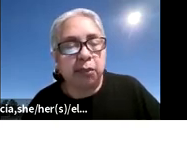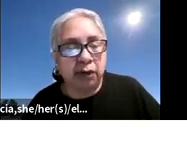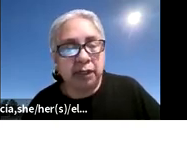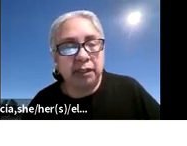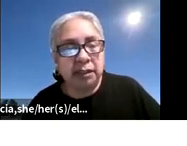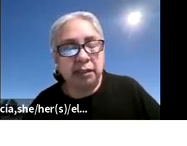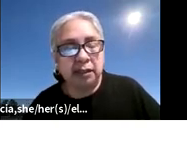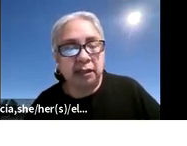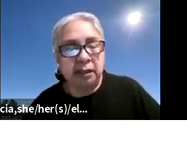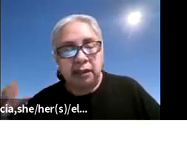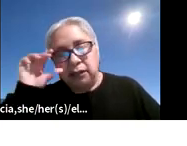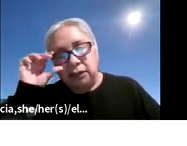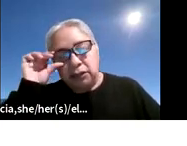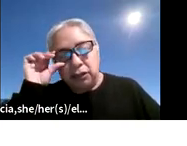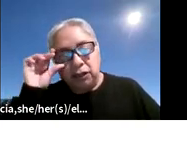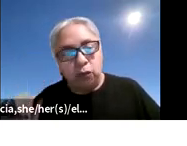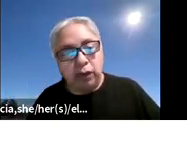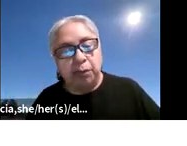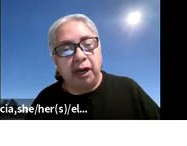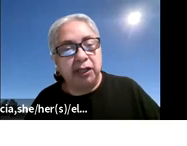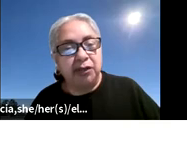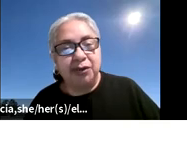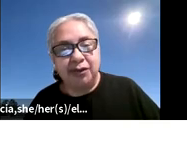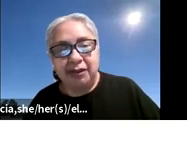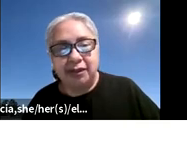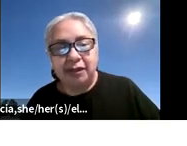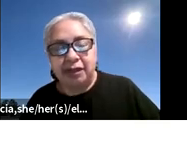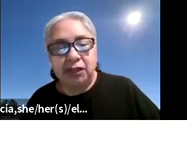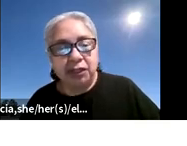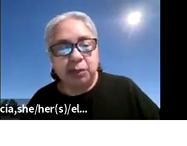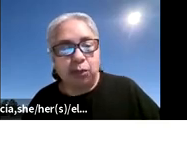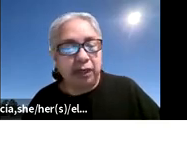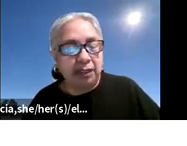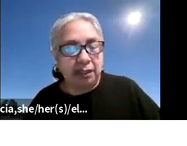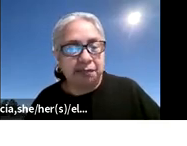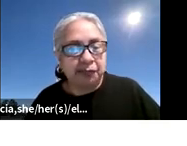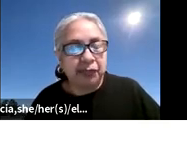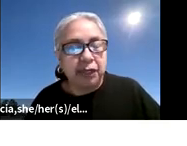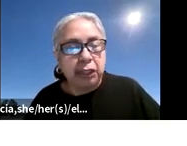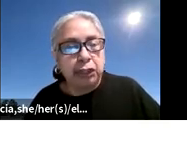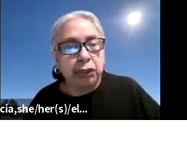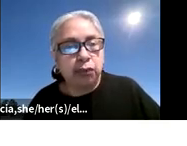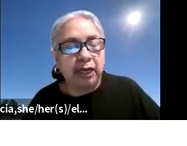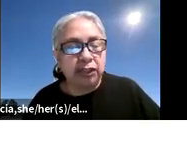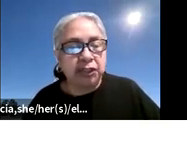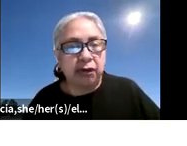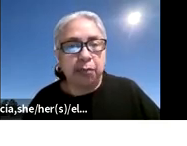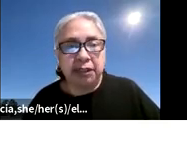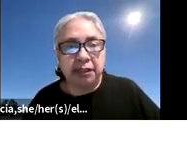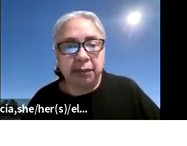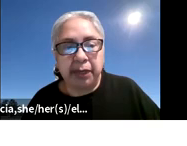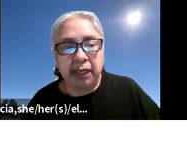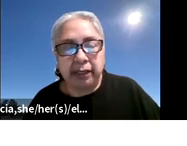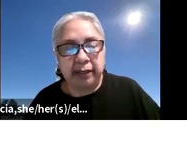really important to know what brought you to this point, to register